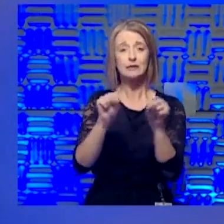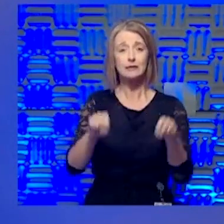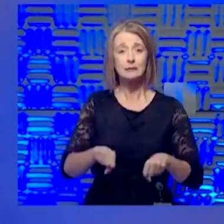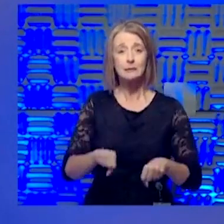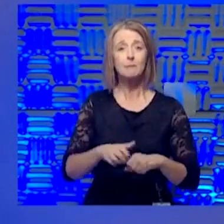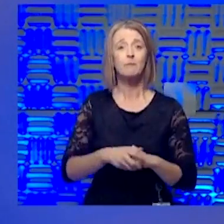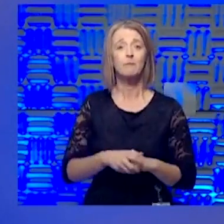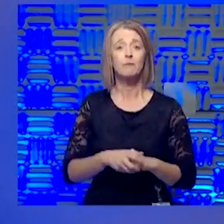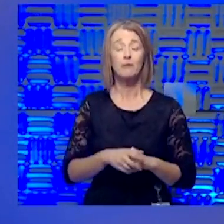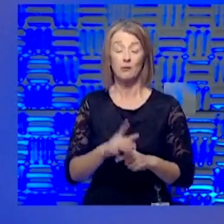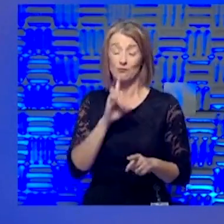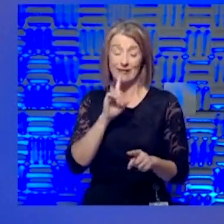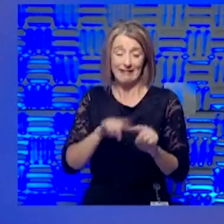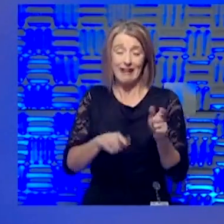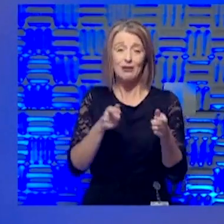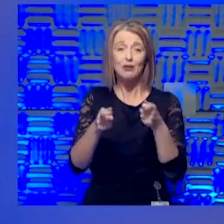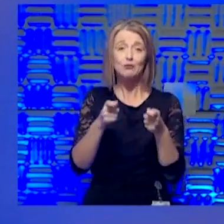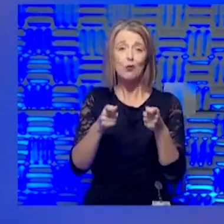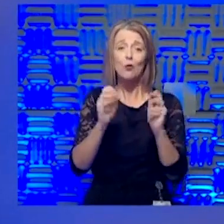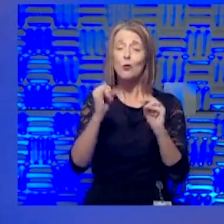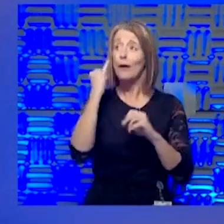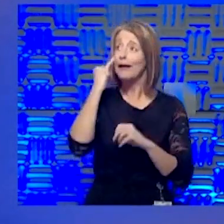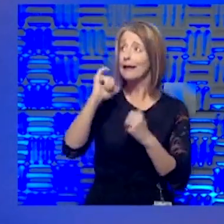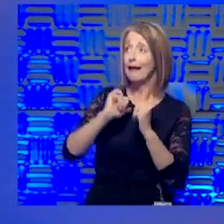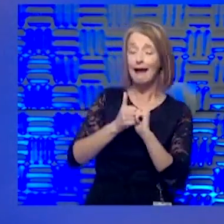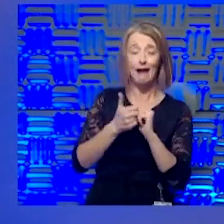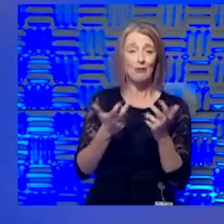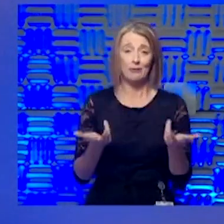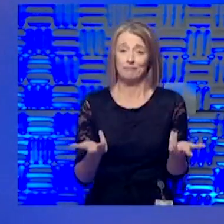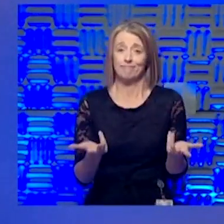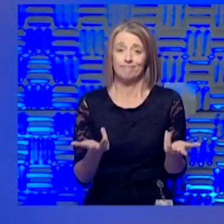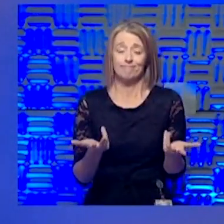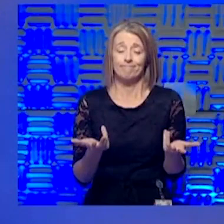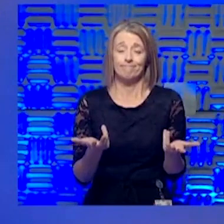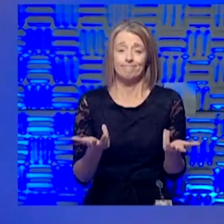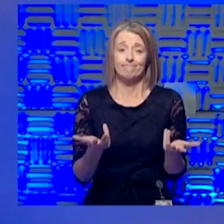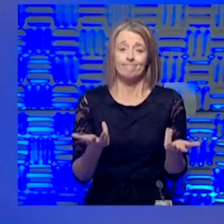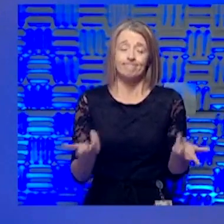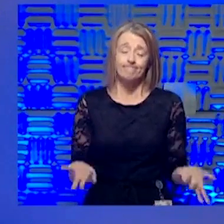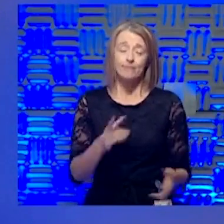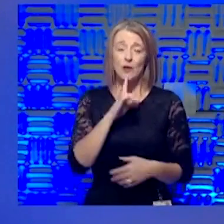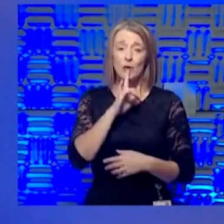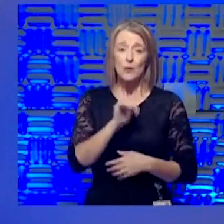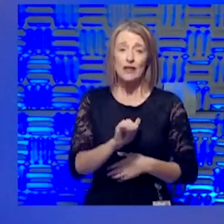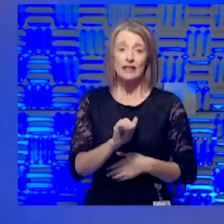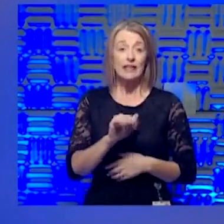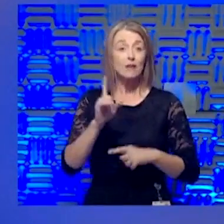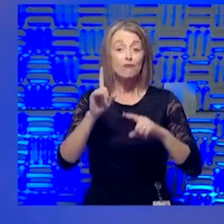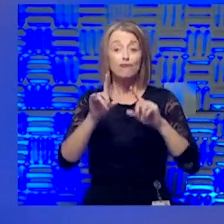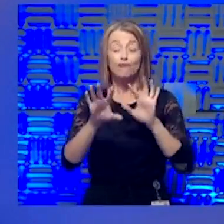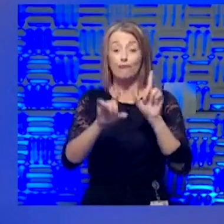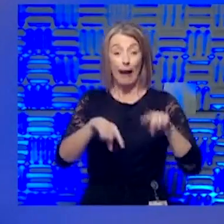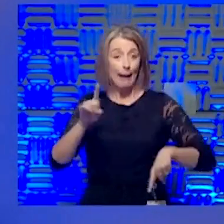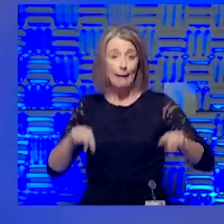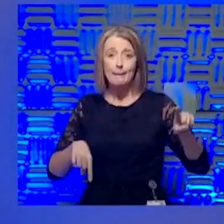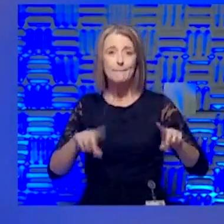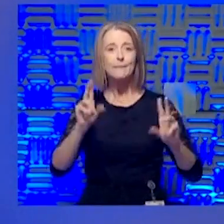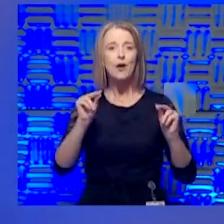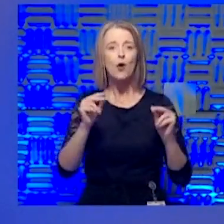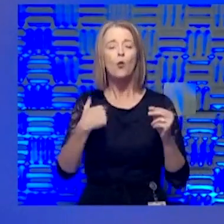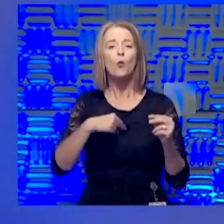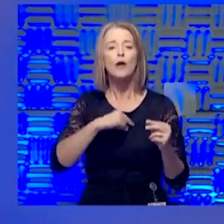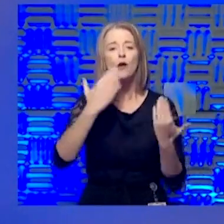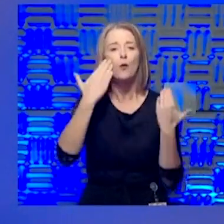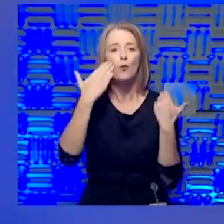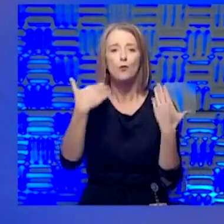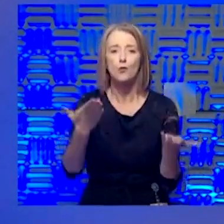things you really can't control or have any idea about. And it really is not random, but we just don't know